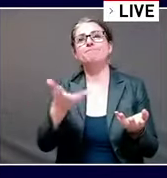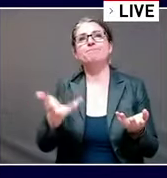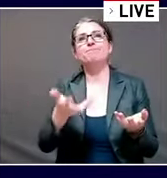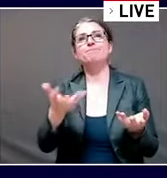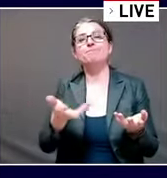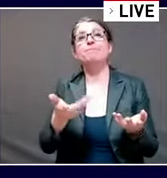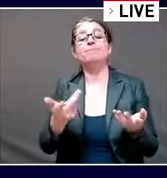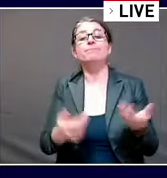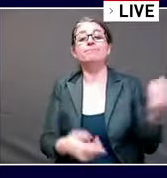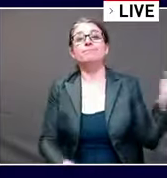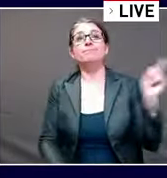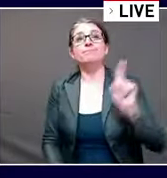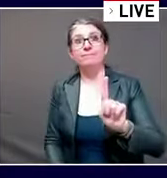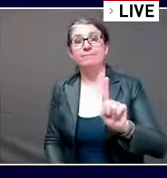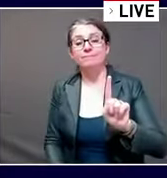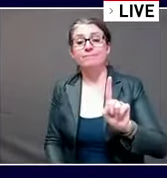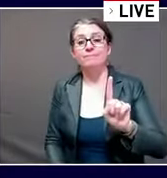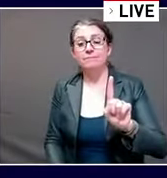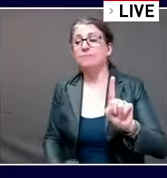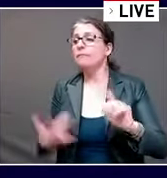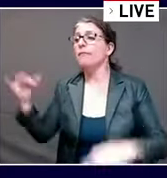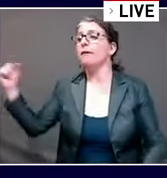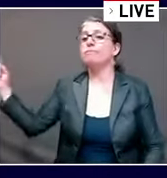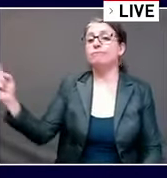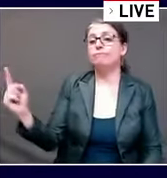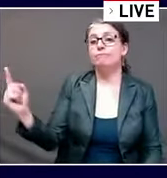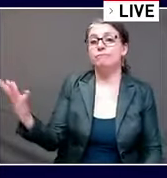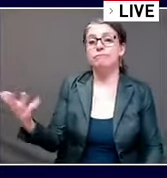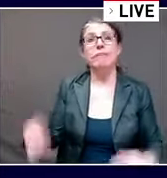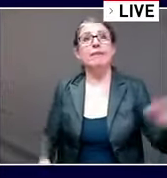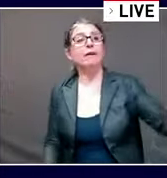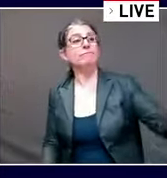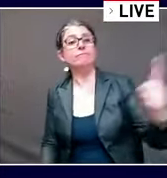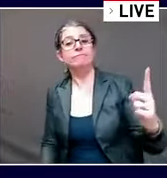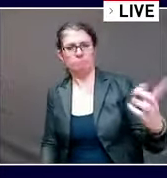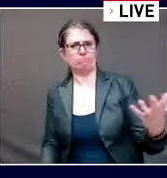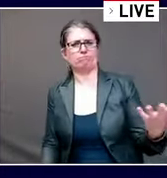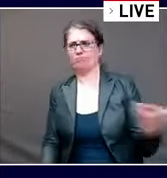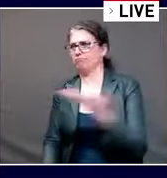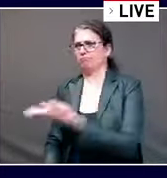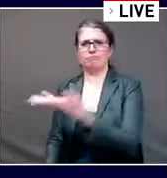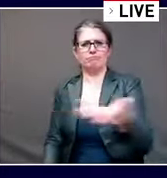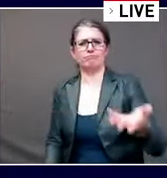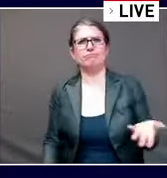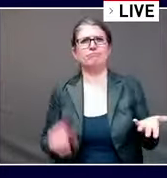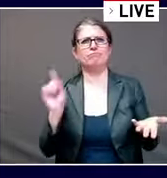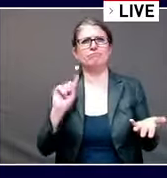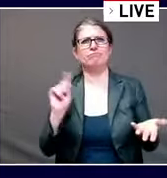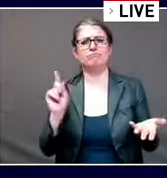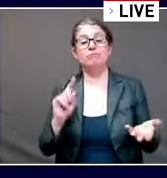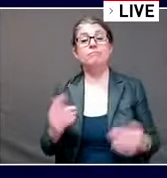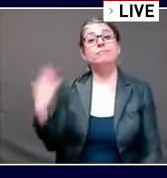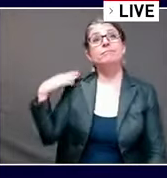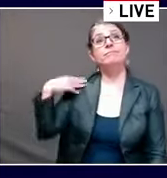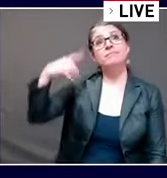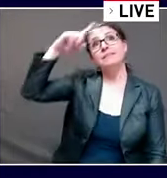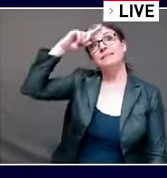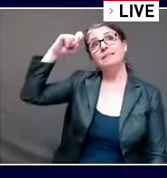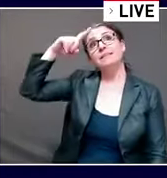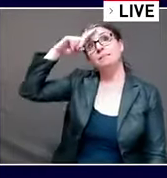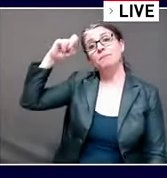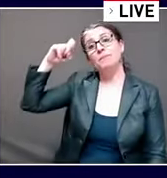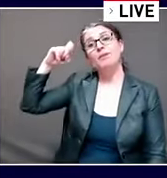private social gatherings more risky. The gatherings that we are all used to having. And those indoor private social